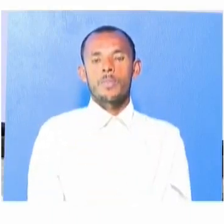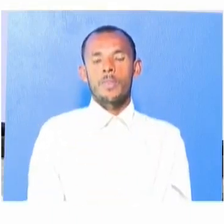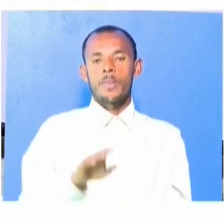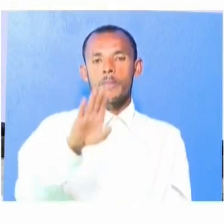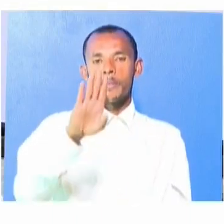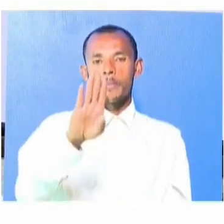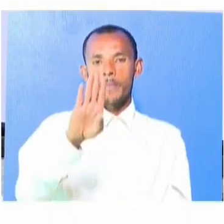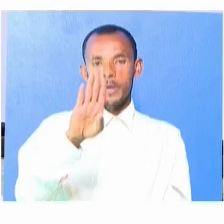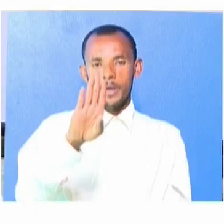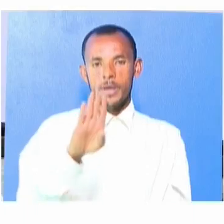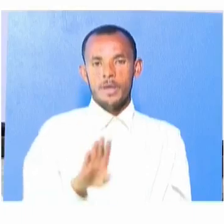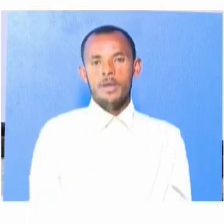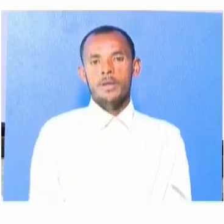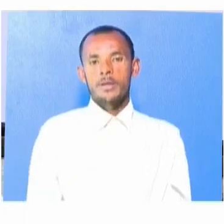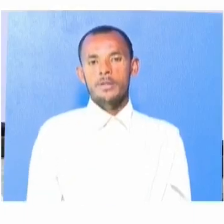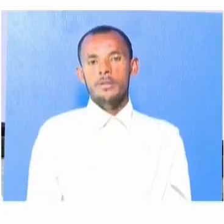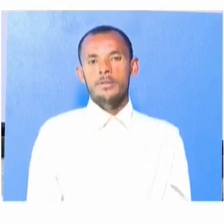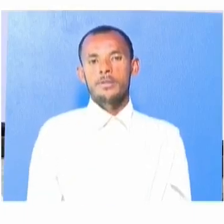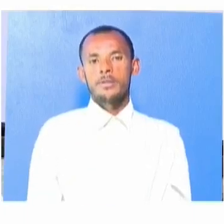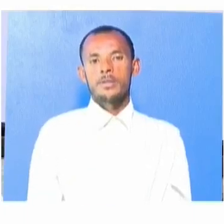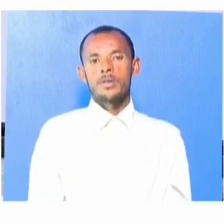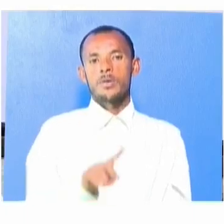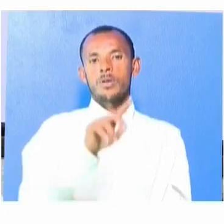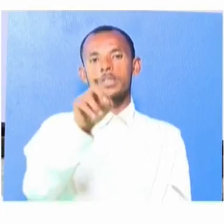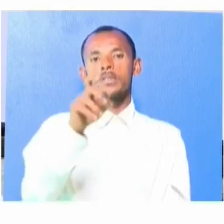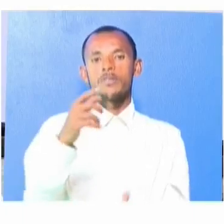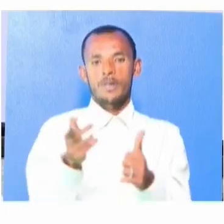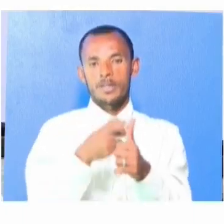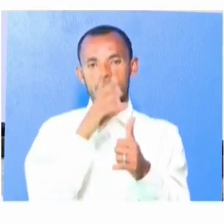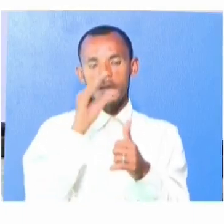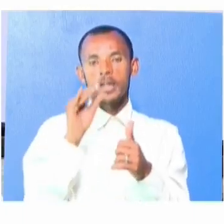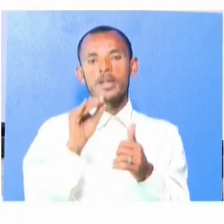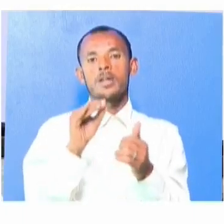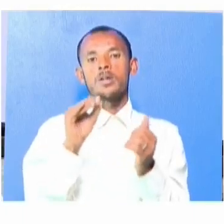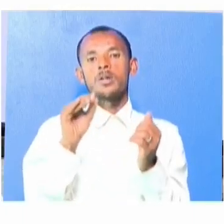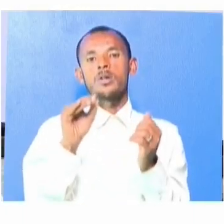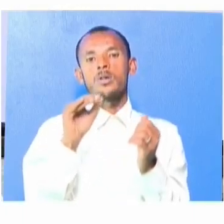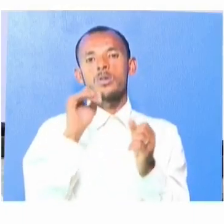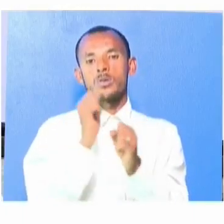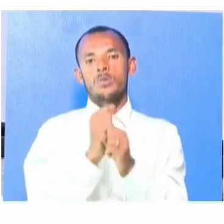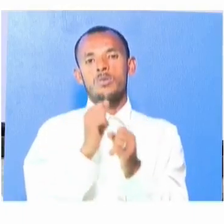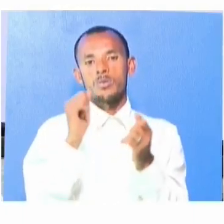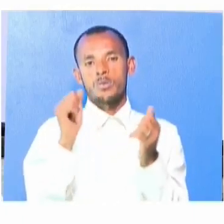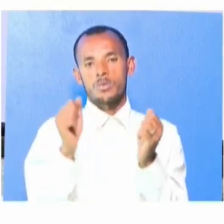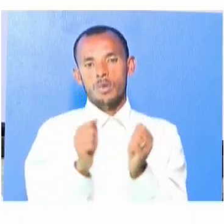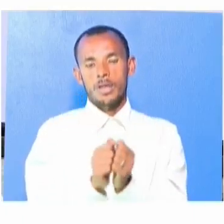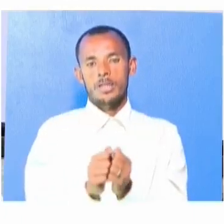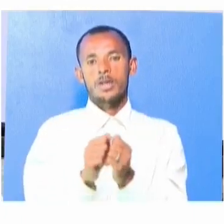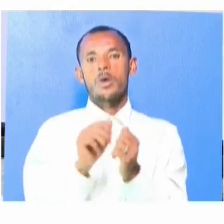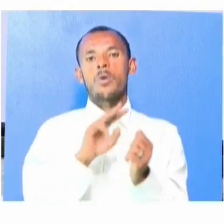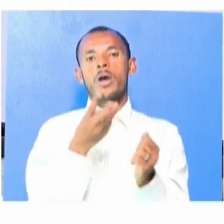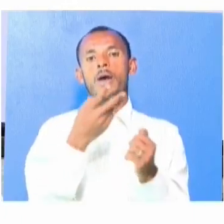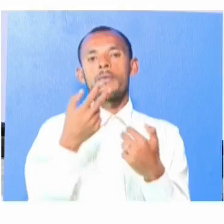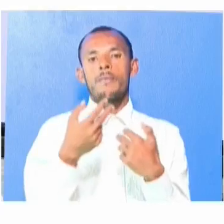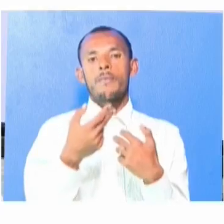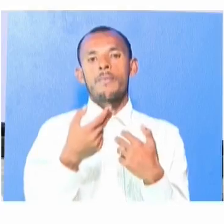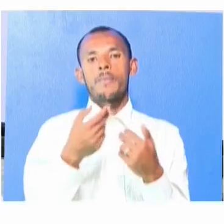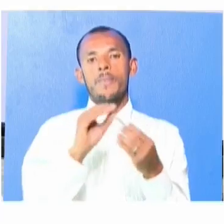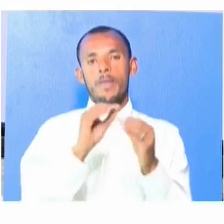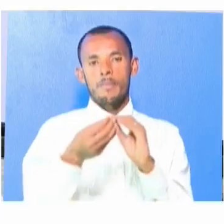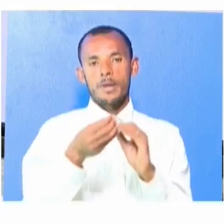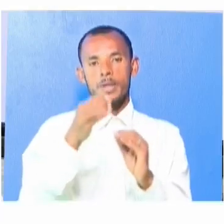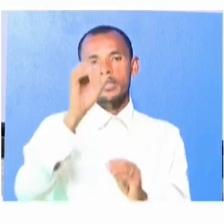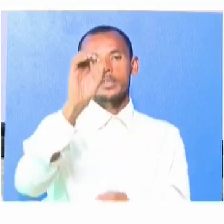Let me write the questions first and we'll do together. Again, you have this number